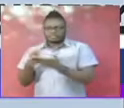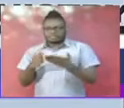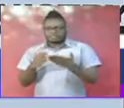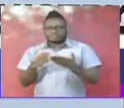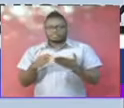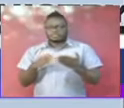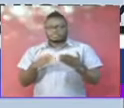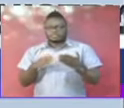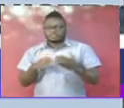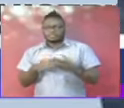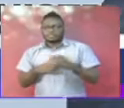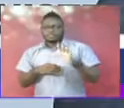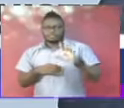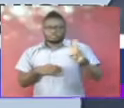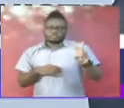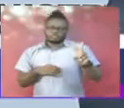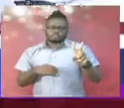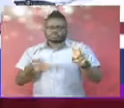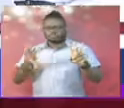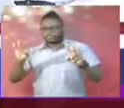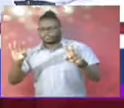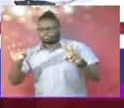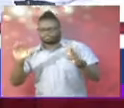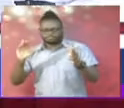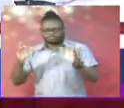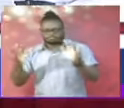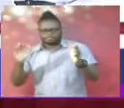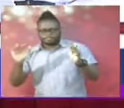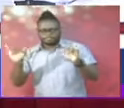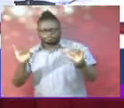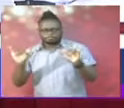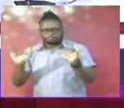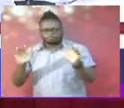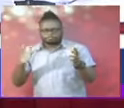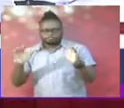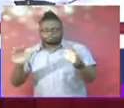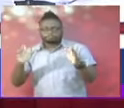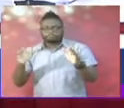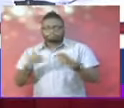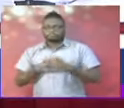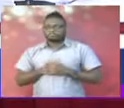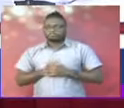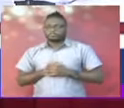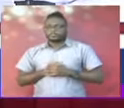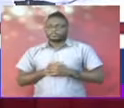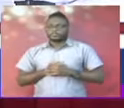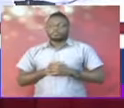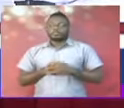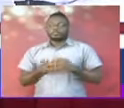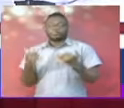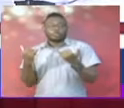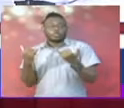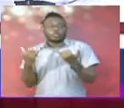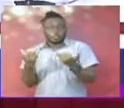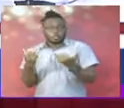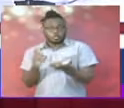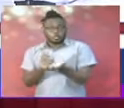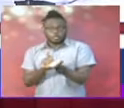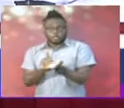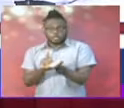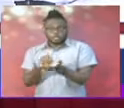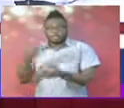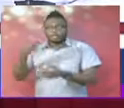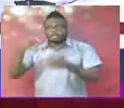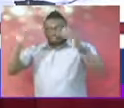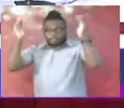the end of my presentation for this morning. Thank you, CMO. We now go to Dr. Hines, who will present the